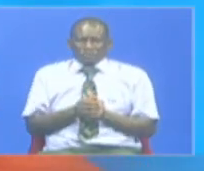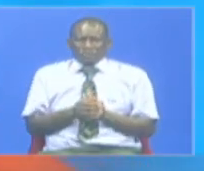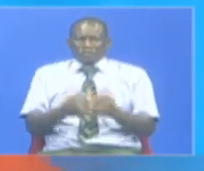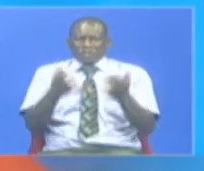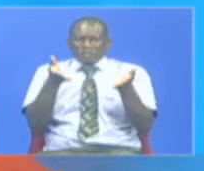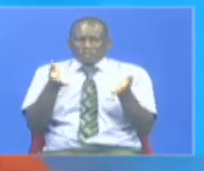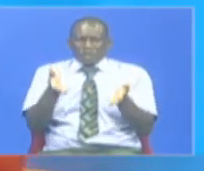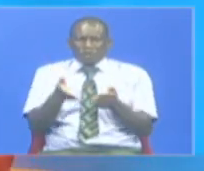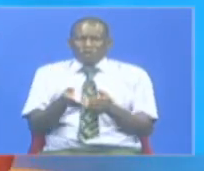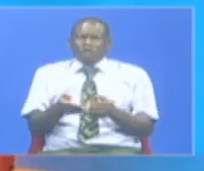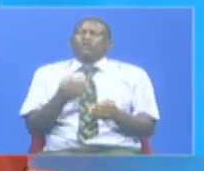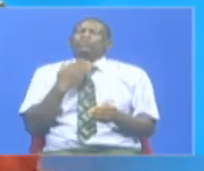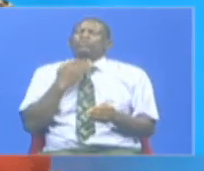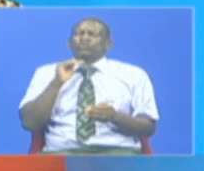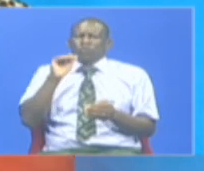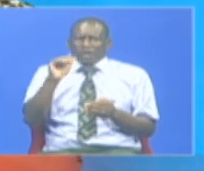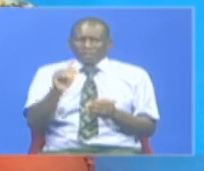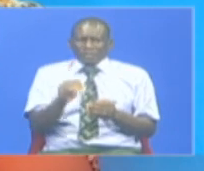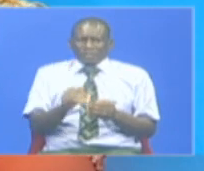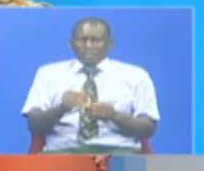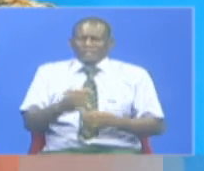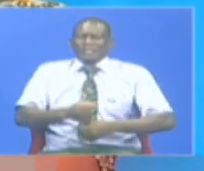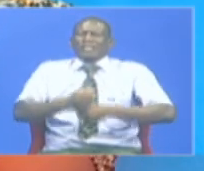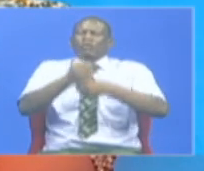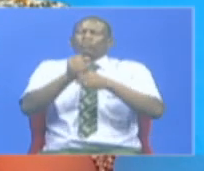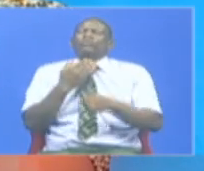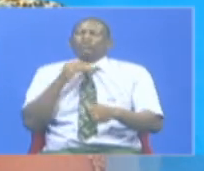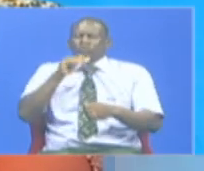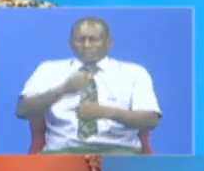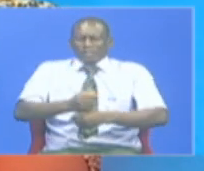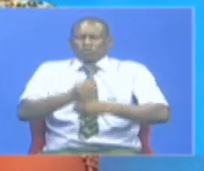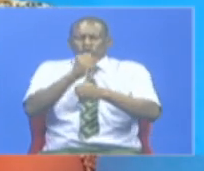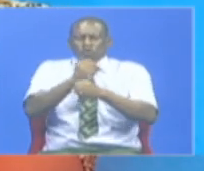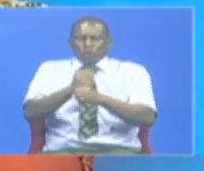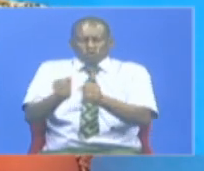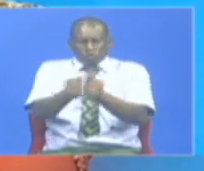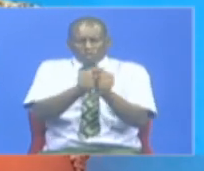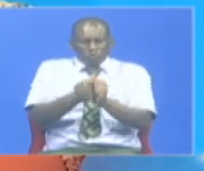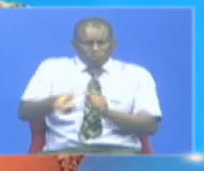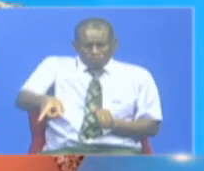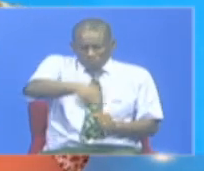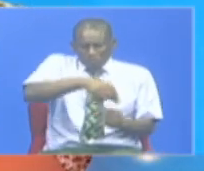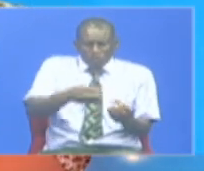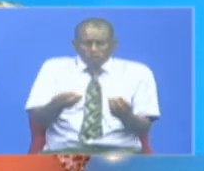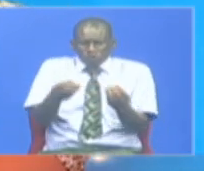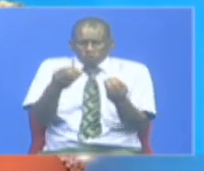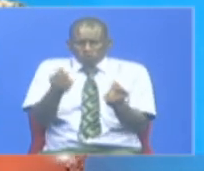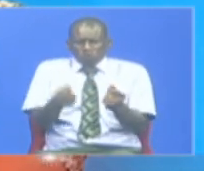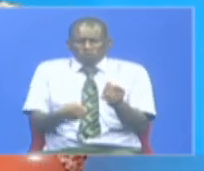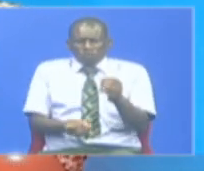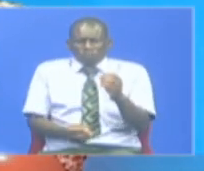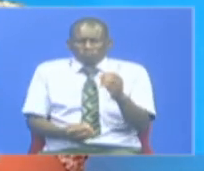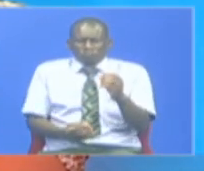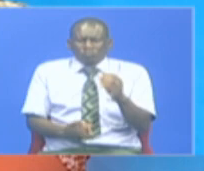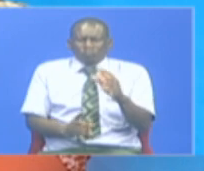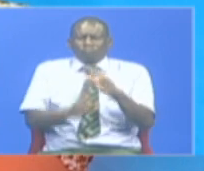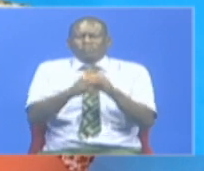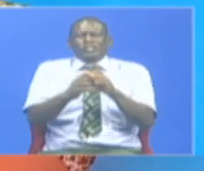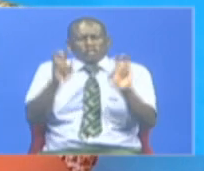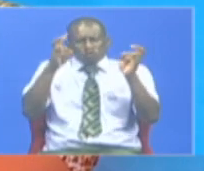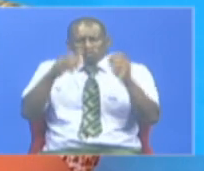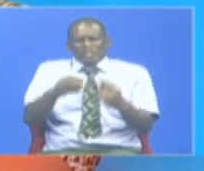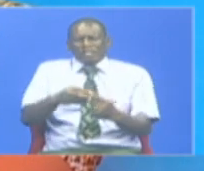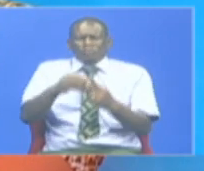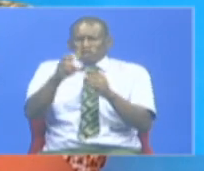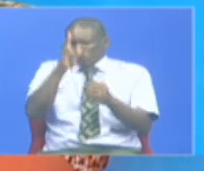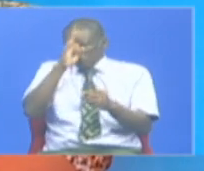Therefore, we call upon our stakeholders to work with us to fix the emerging issues, and especially our police